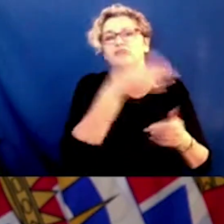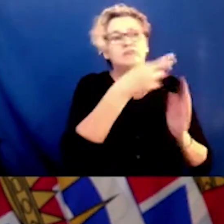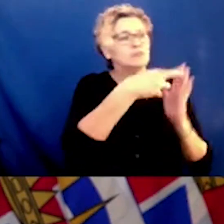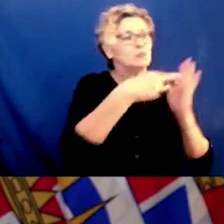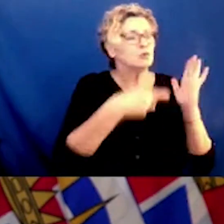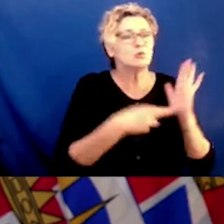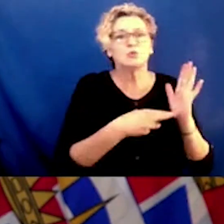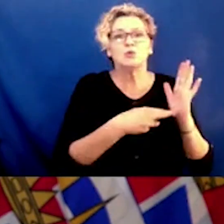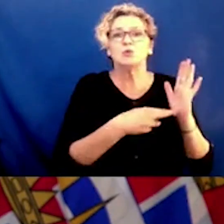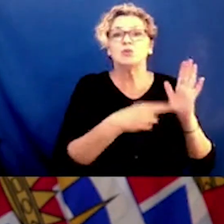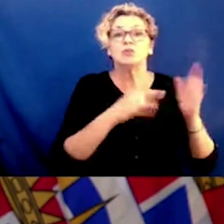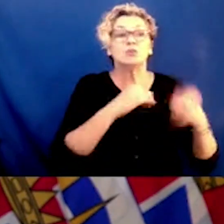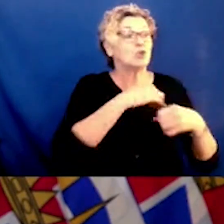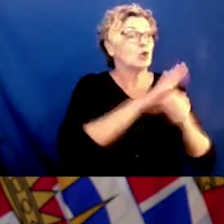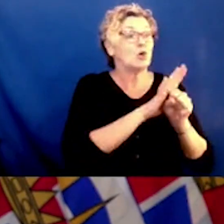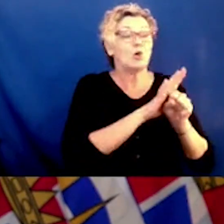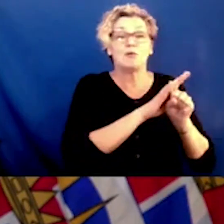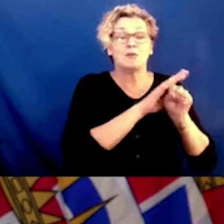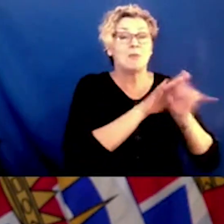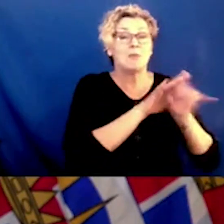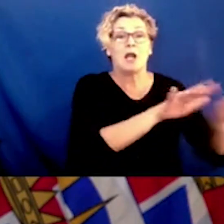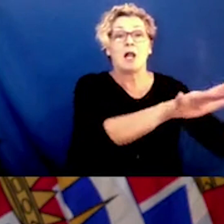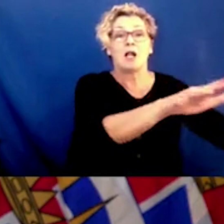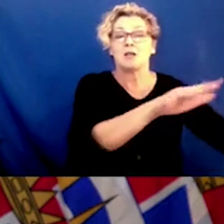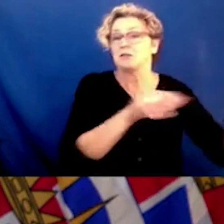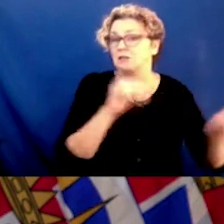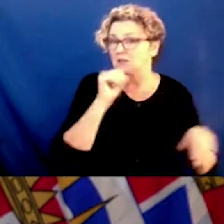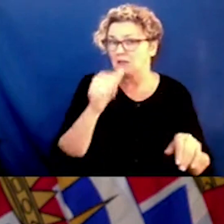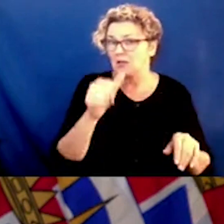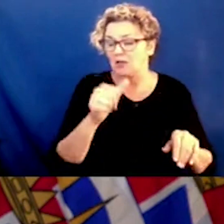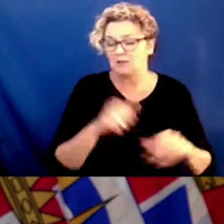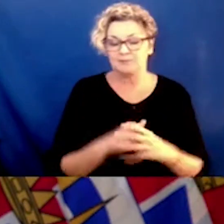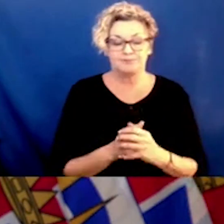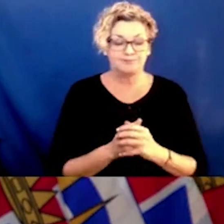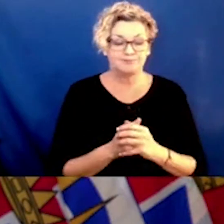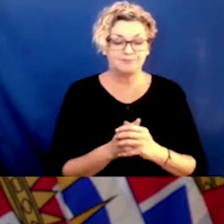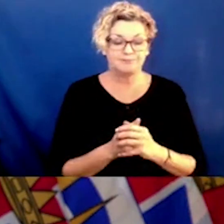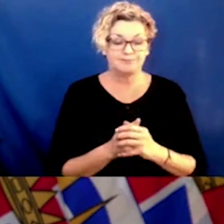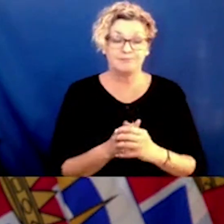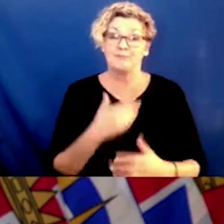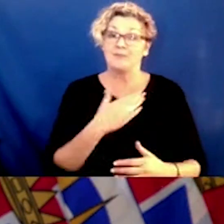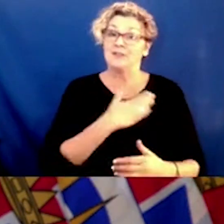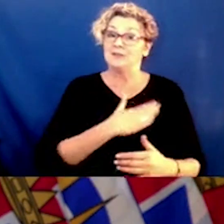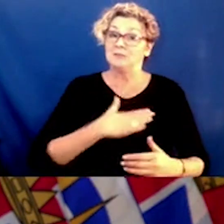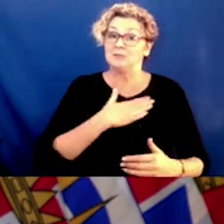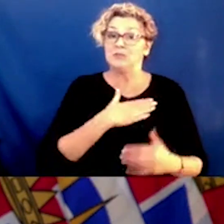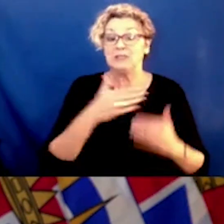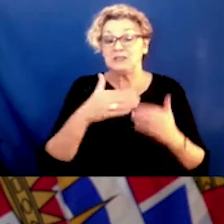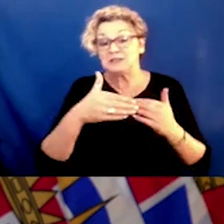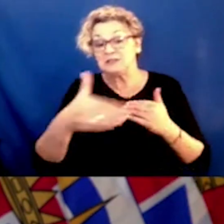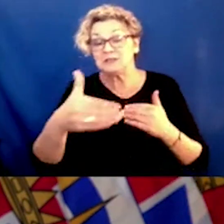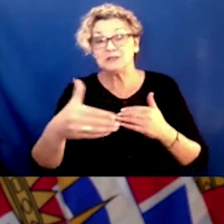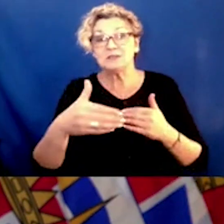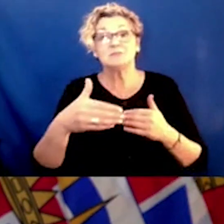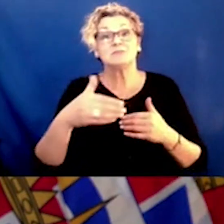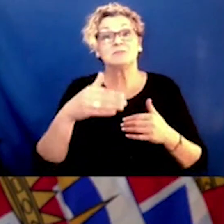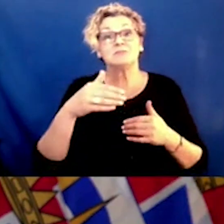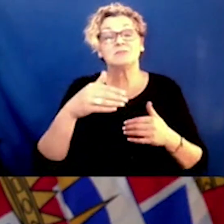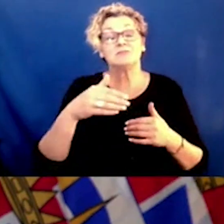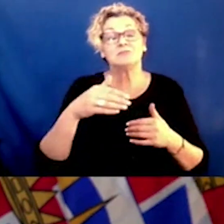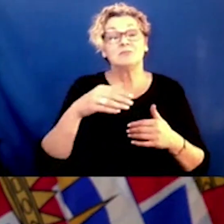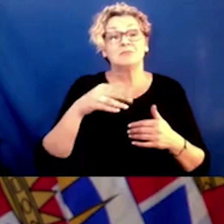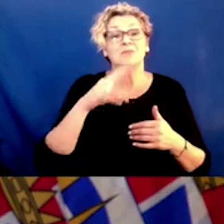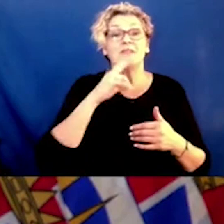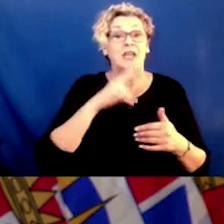important schools for children can stay open. And it's through our contact tracing we've seen that the majority of new cases